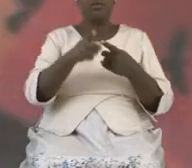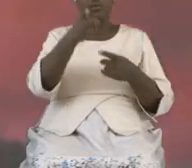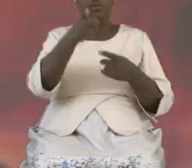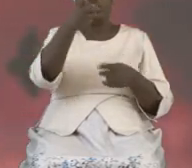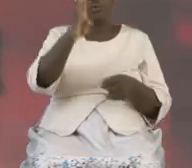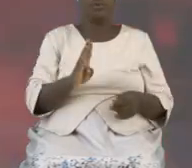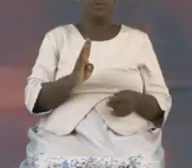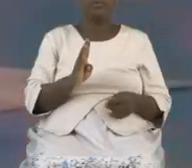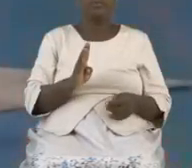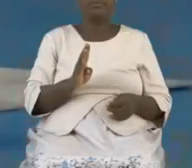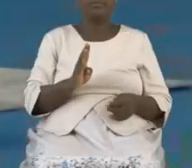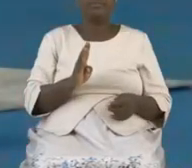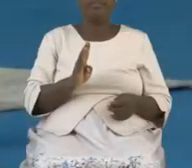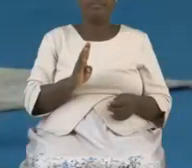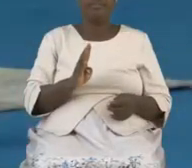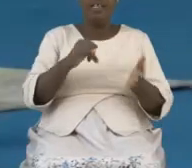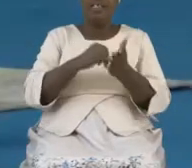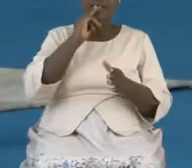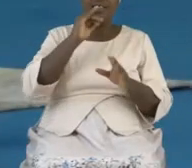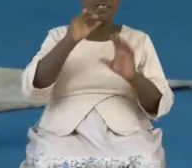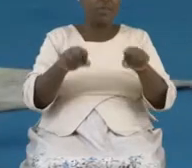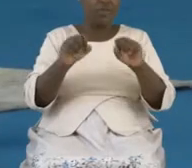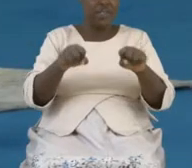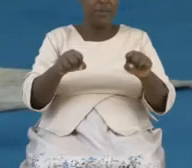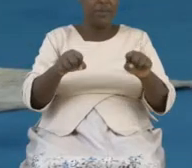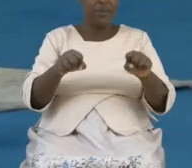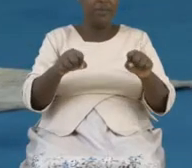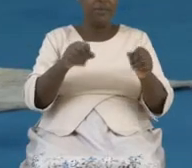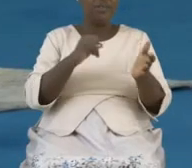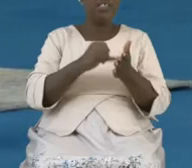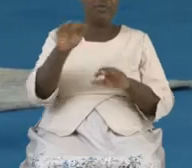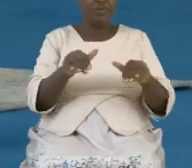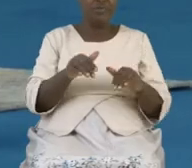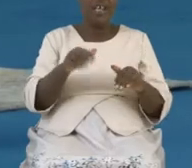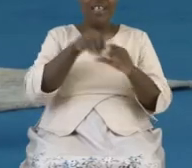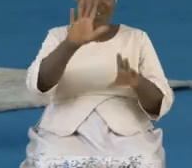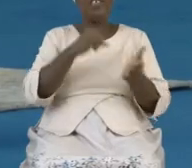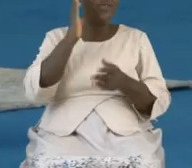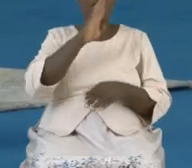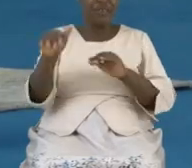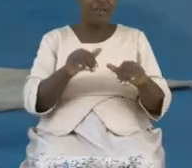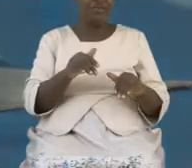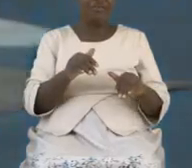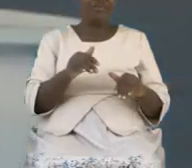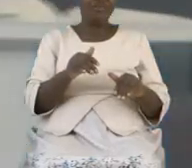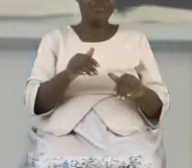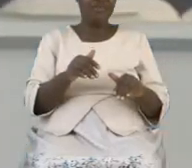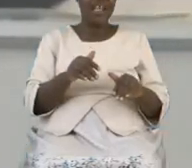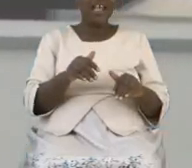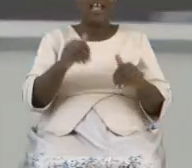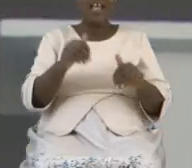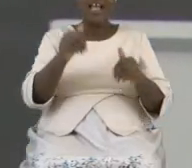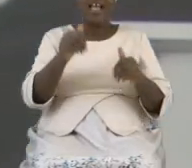done. In your life, it will be done. Every day, it will be accomplished in